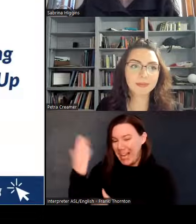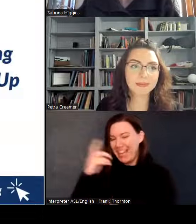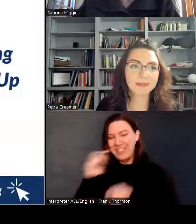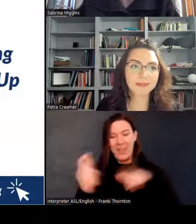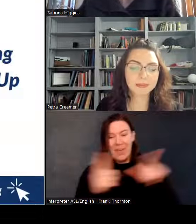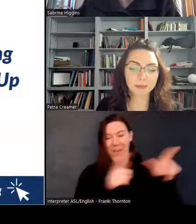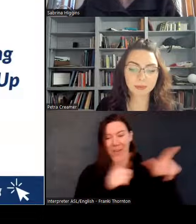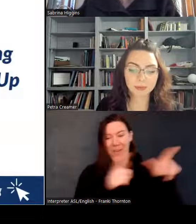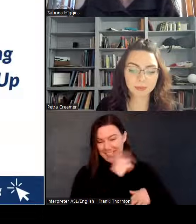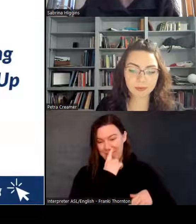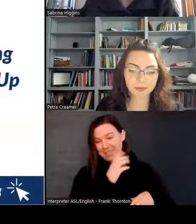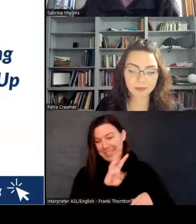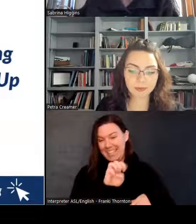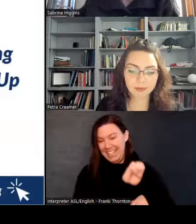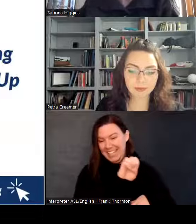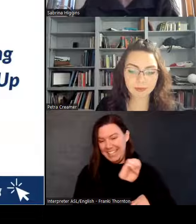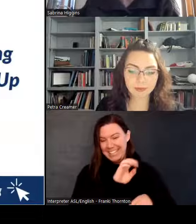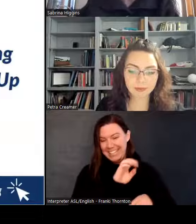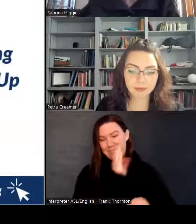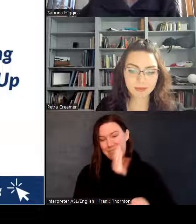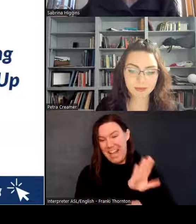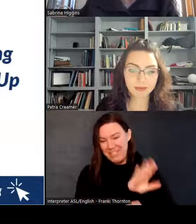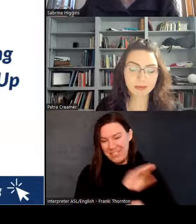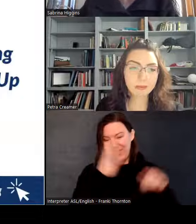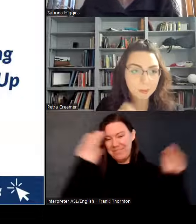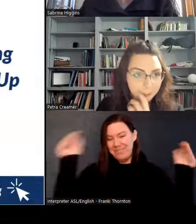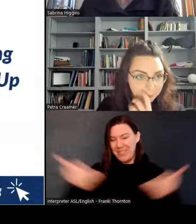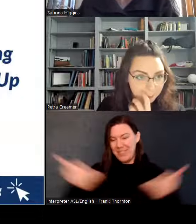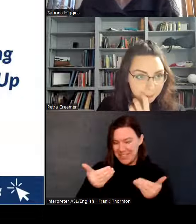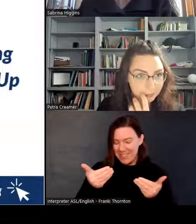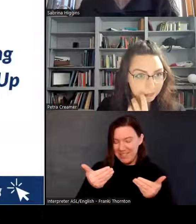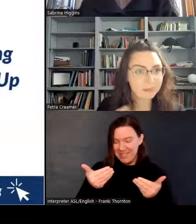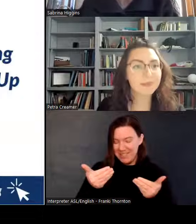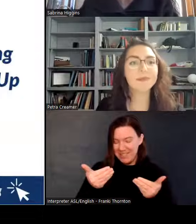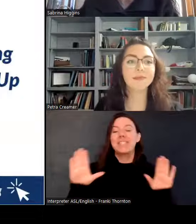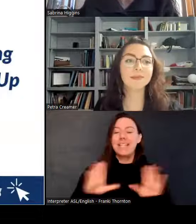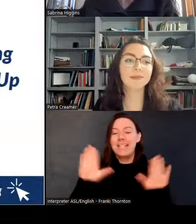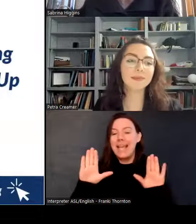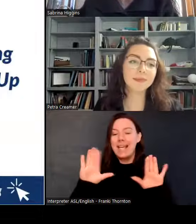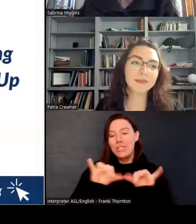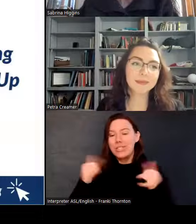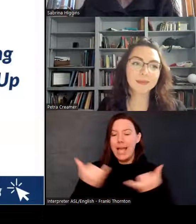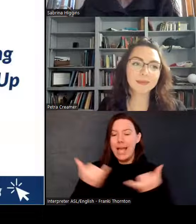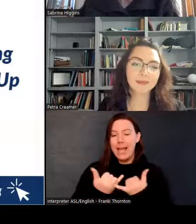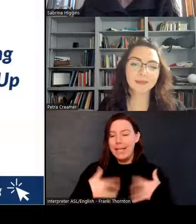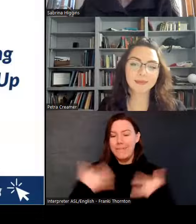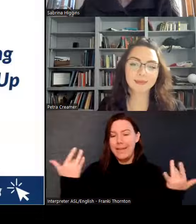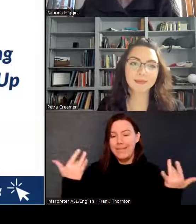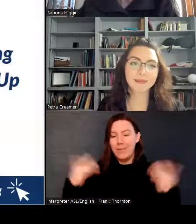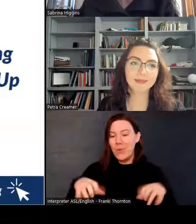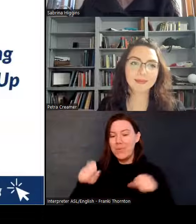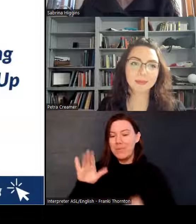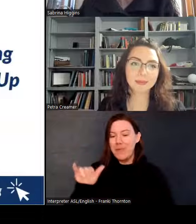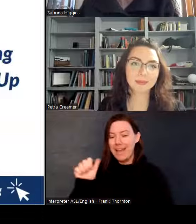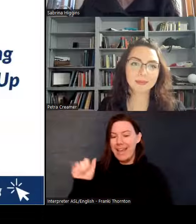annual Society Sunday event, hosted by the Societies Committee of the Archaeological Institute of America. My name is Sabrina